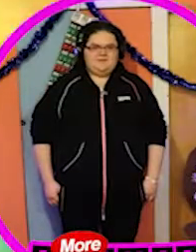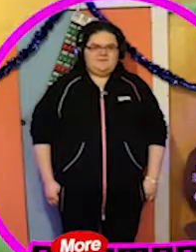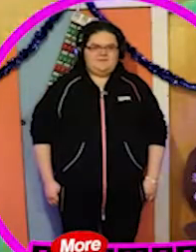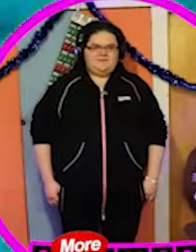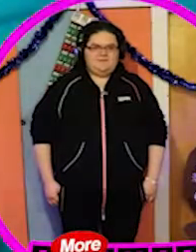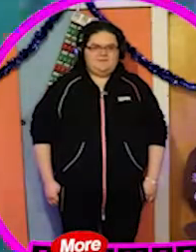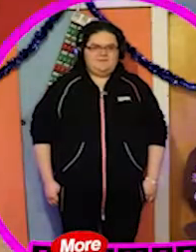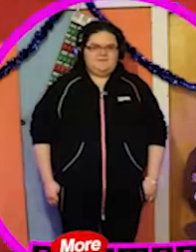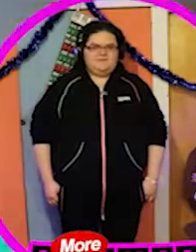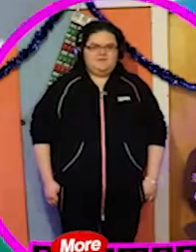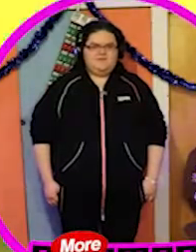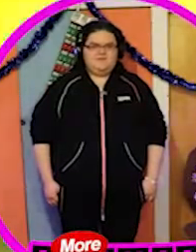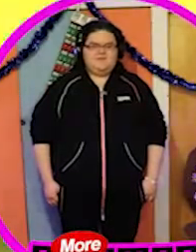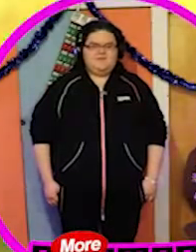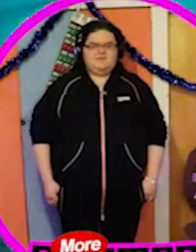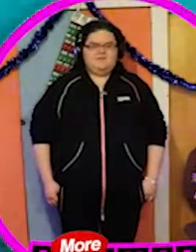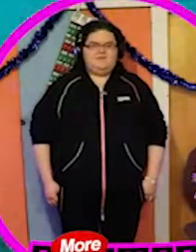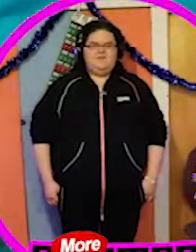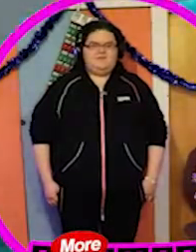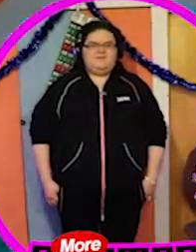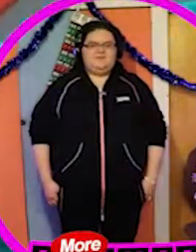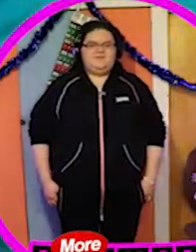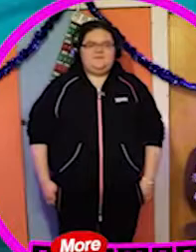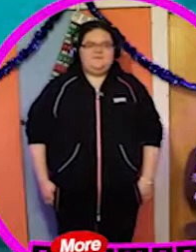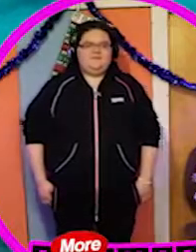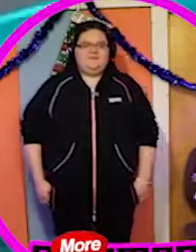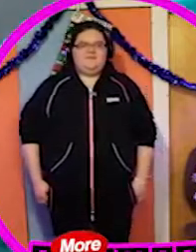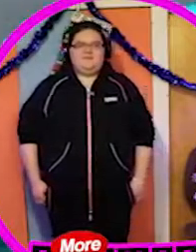Oh, how? Right, I'll send deflect off. Oh, gyro's in there. Come on.